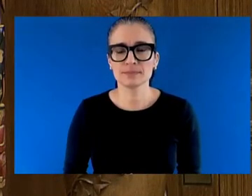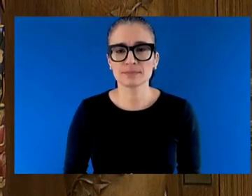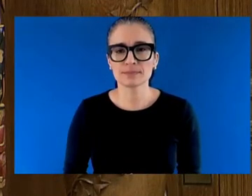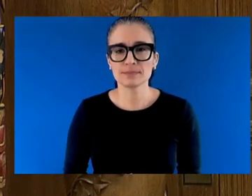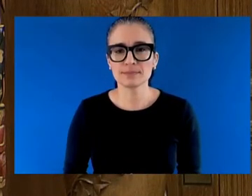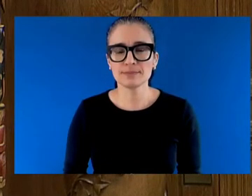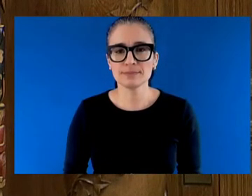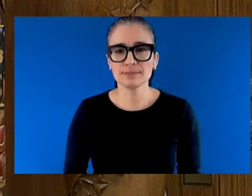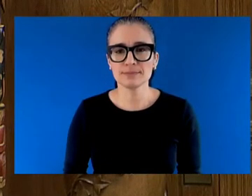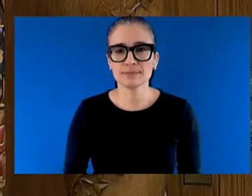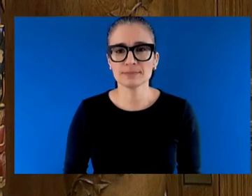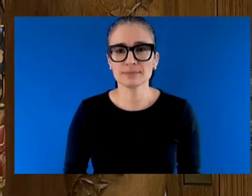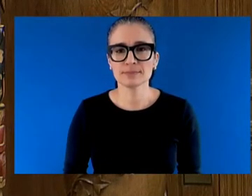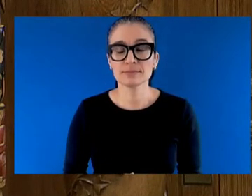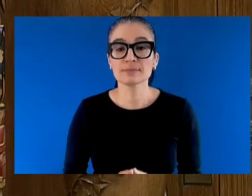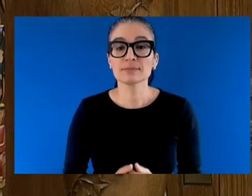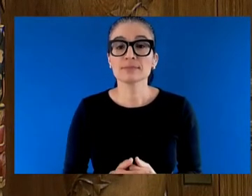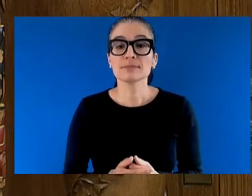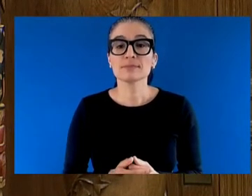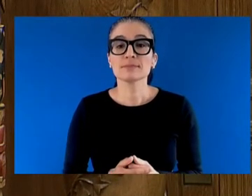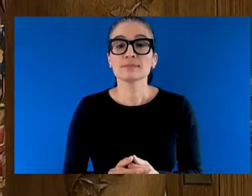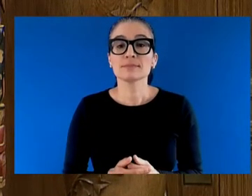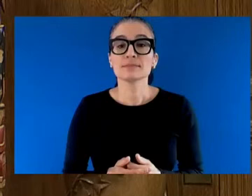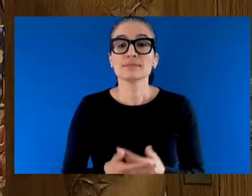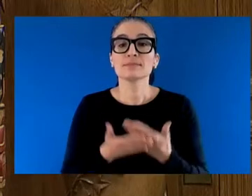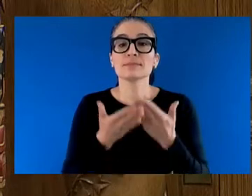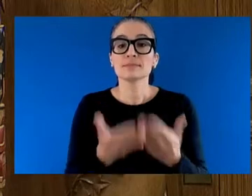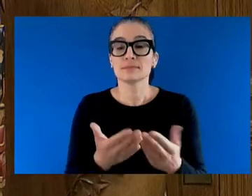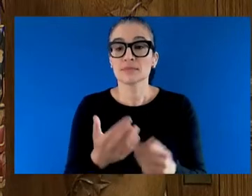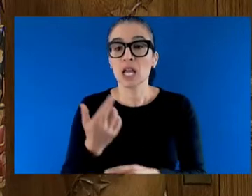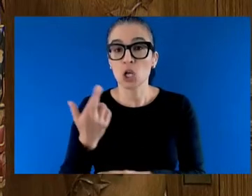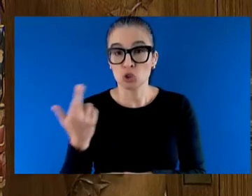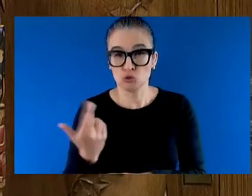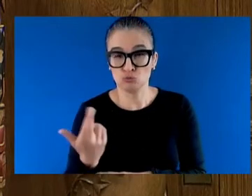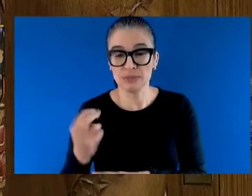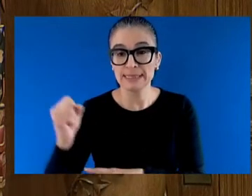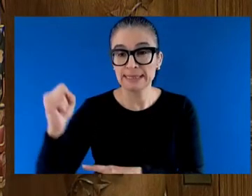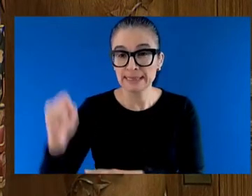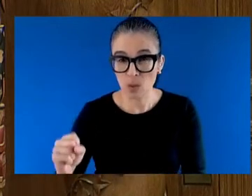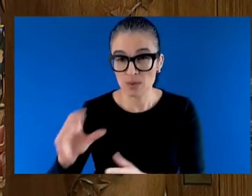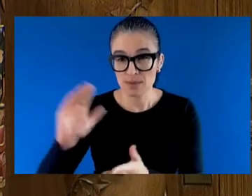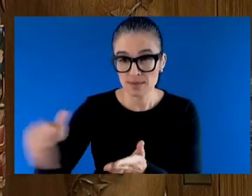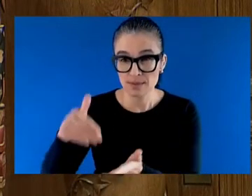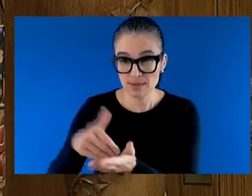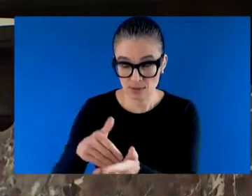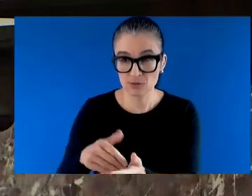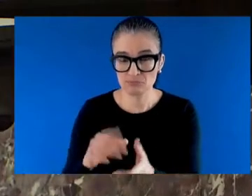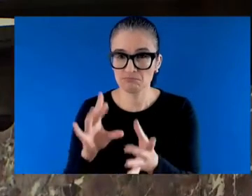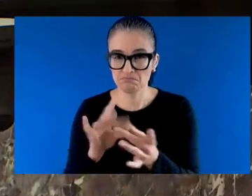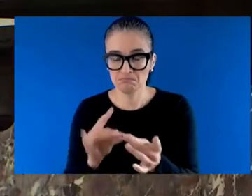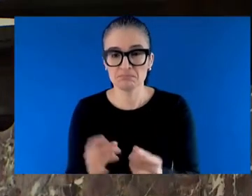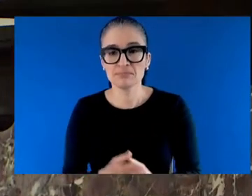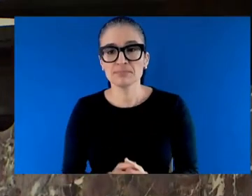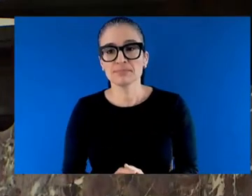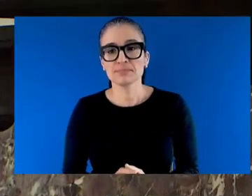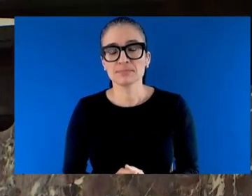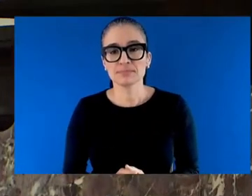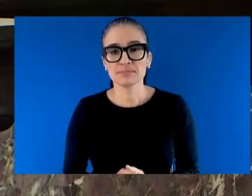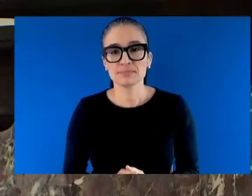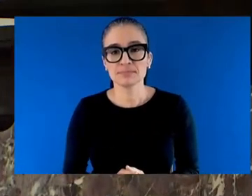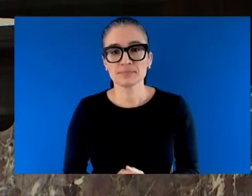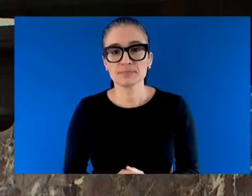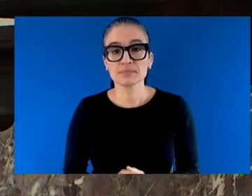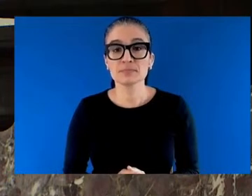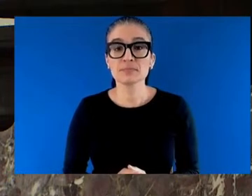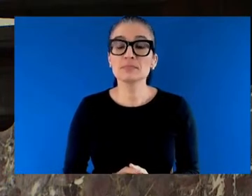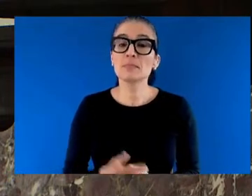Member for Richmond South Centre. Thank you, Honourable Speaker. Continuing from my previous statement on March 6th, on Saturday, March